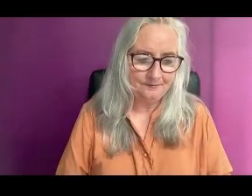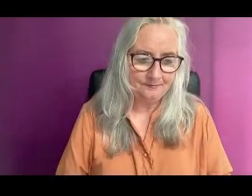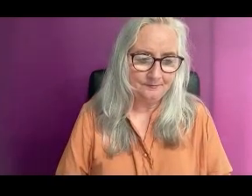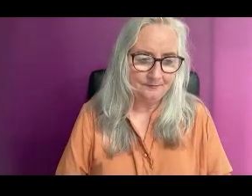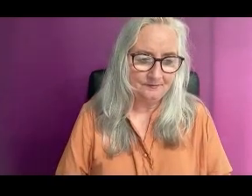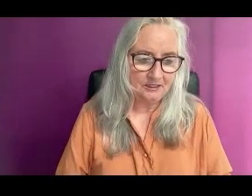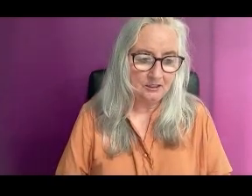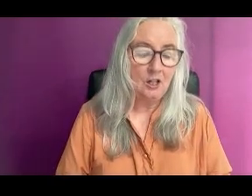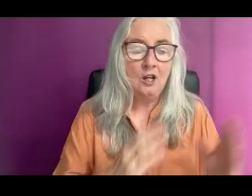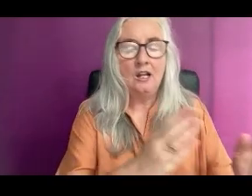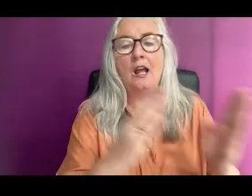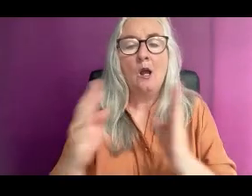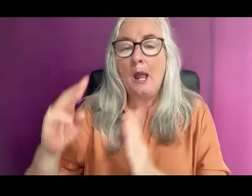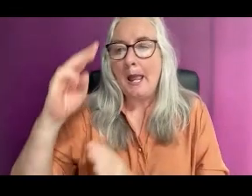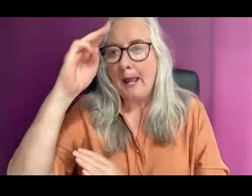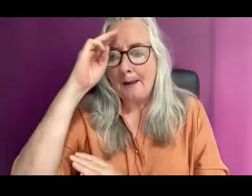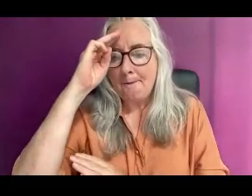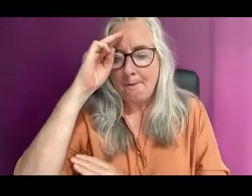In terms of employers,